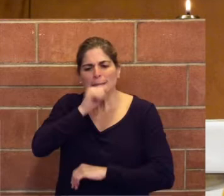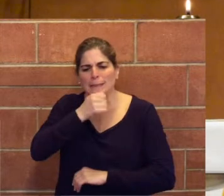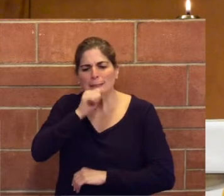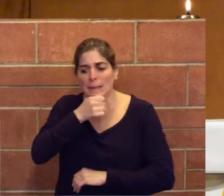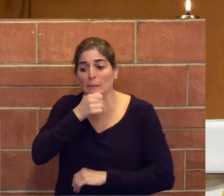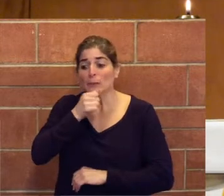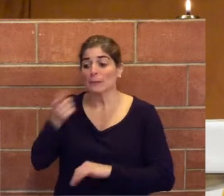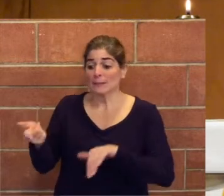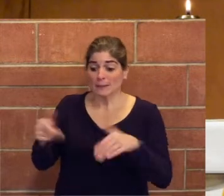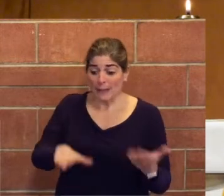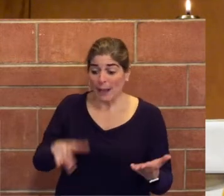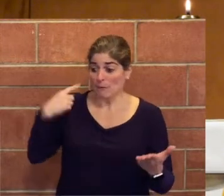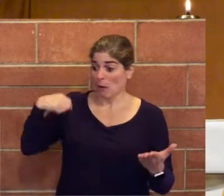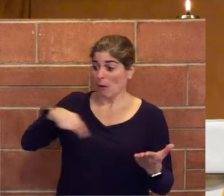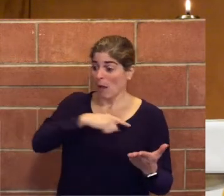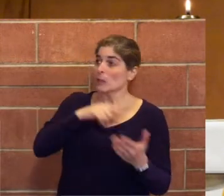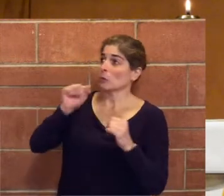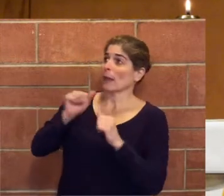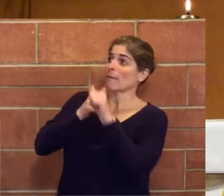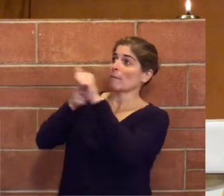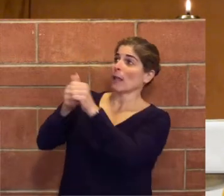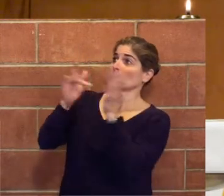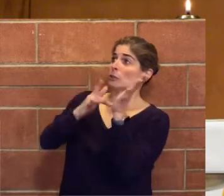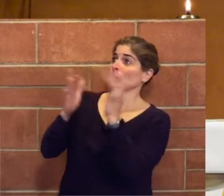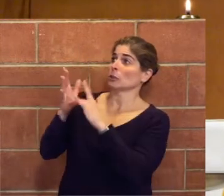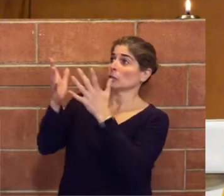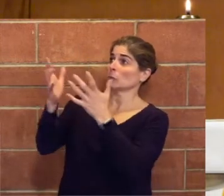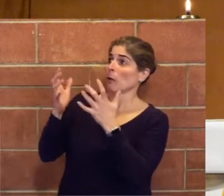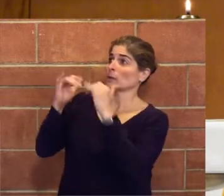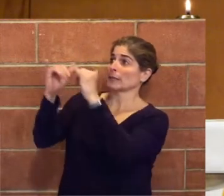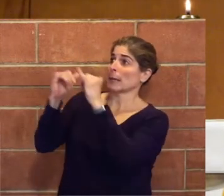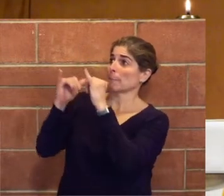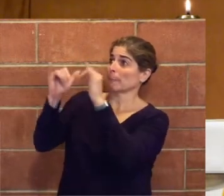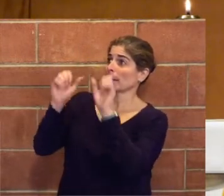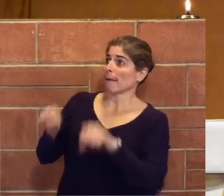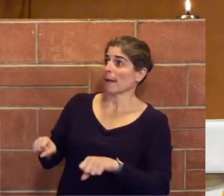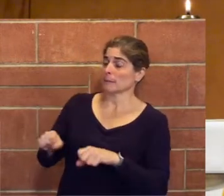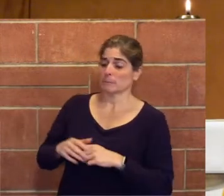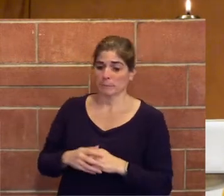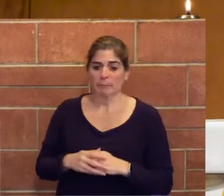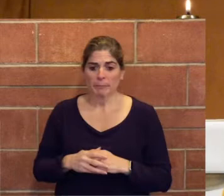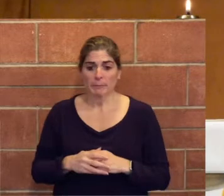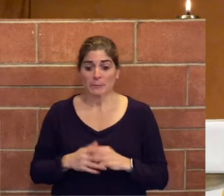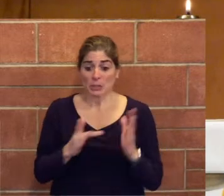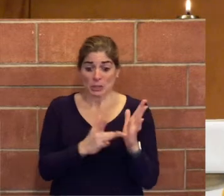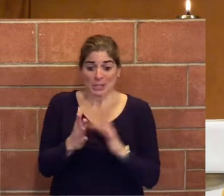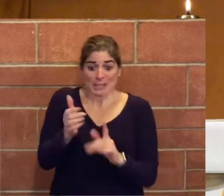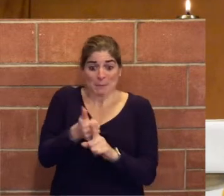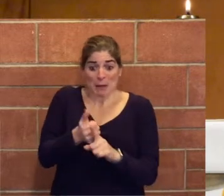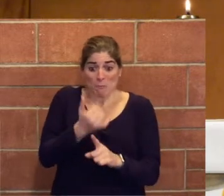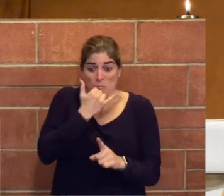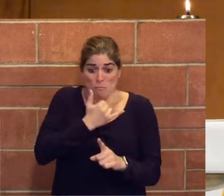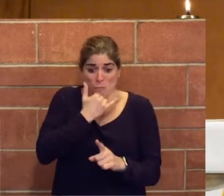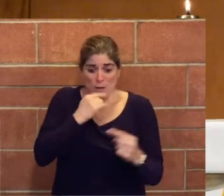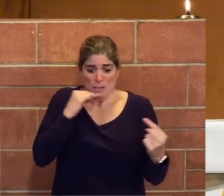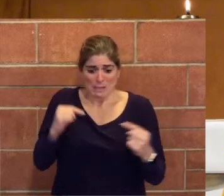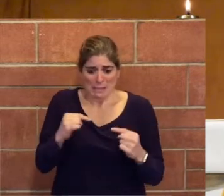should follow in his steps. He committed no sin, and no deceit was found in his